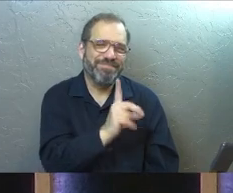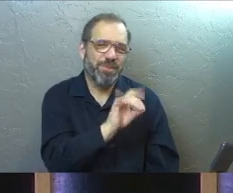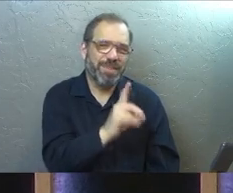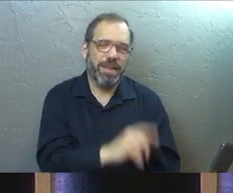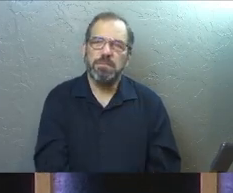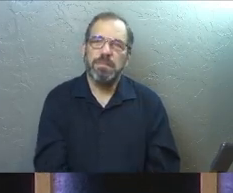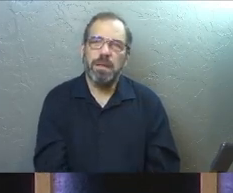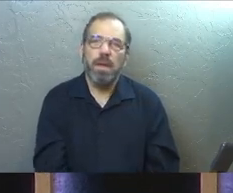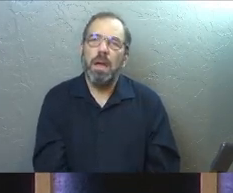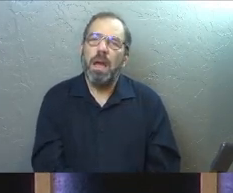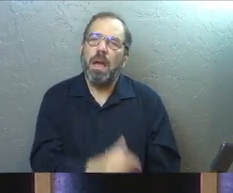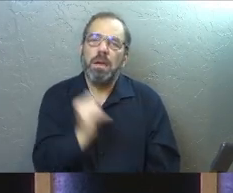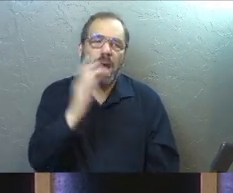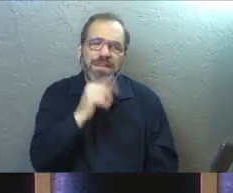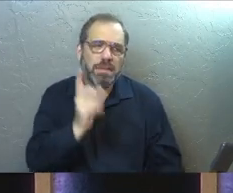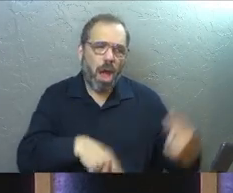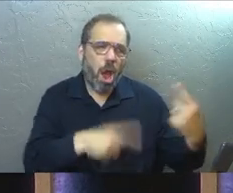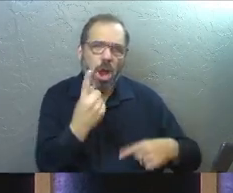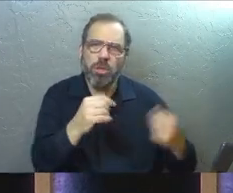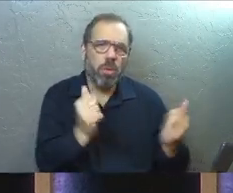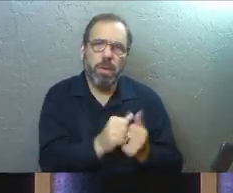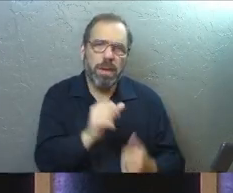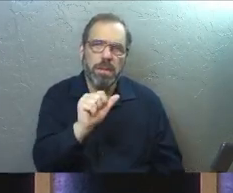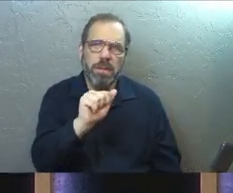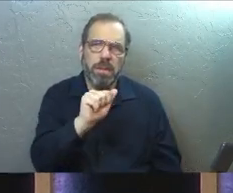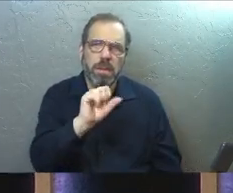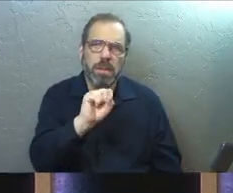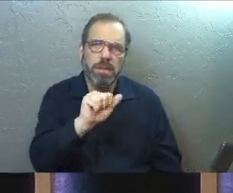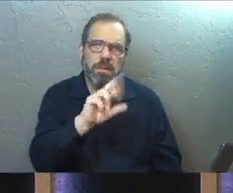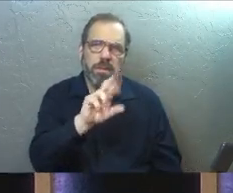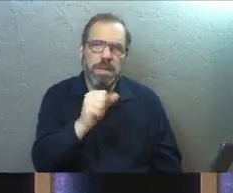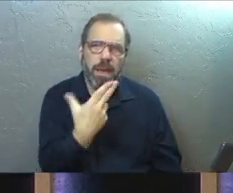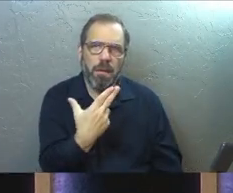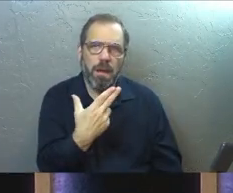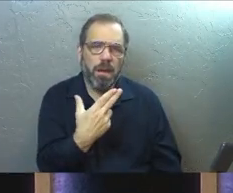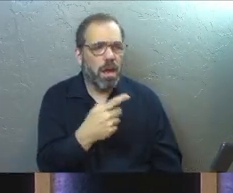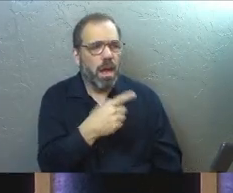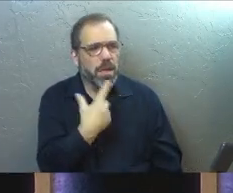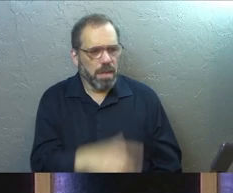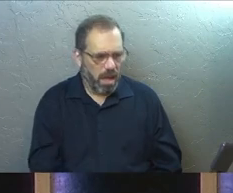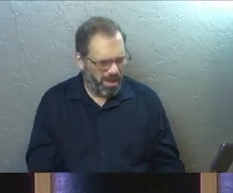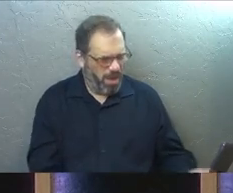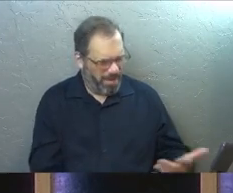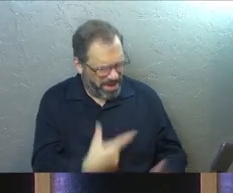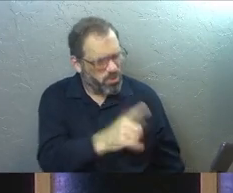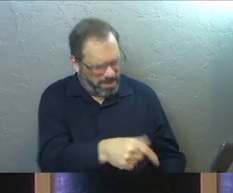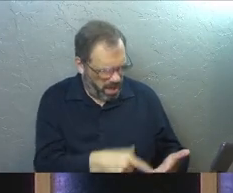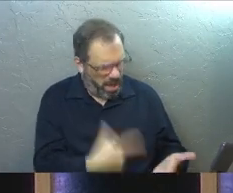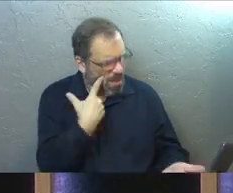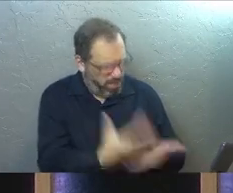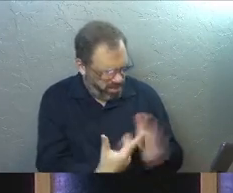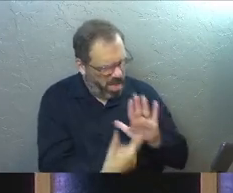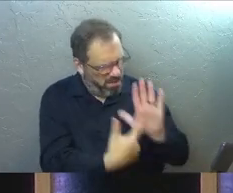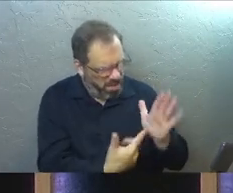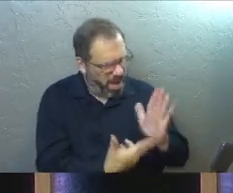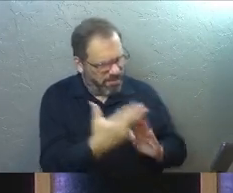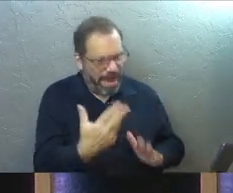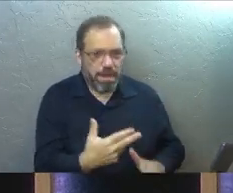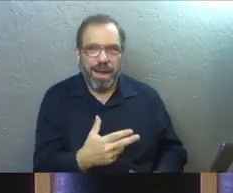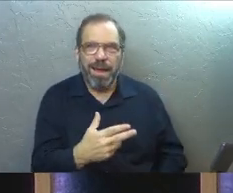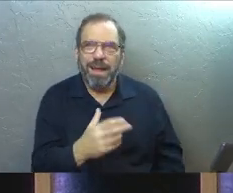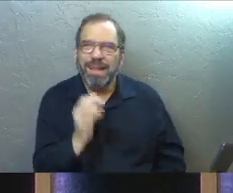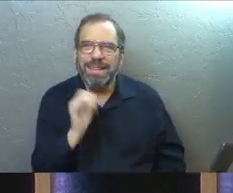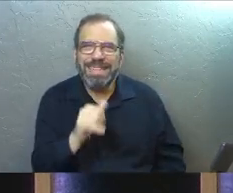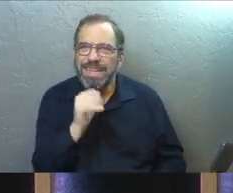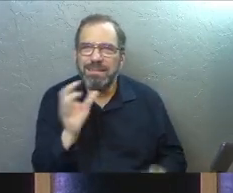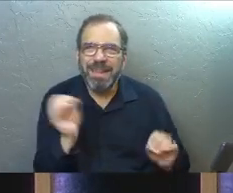And I love it. He doesn't argue with her. God doesn't argue with her. He doesn't like try to convince her. He doesn't yell. Like none